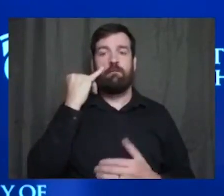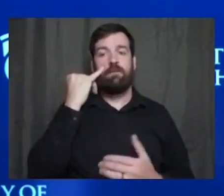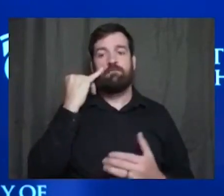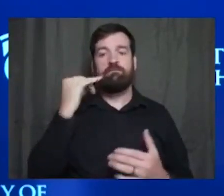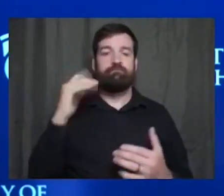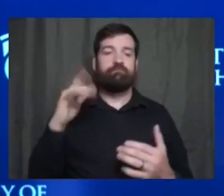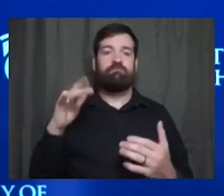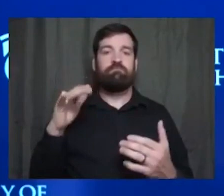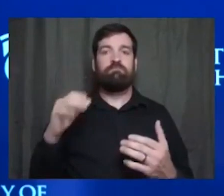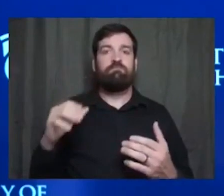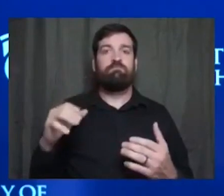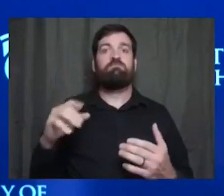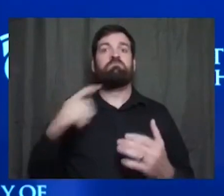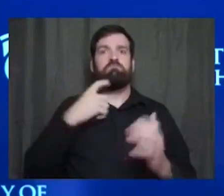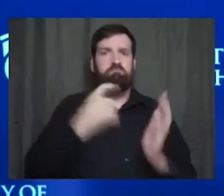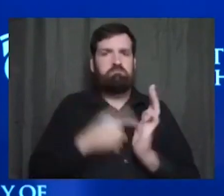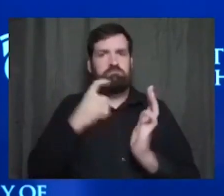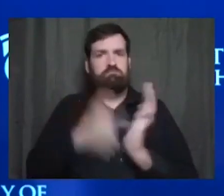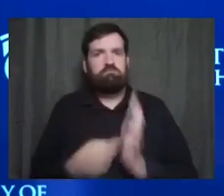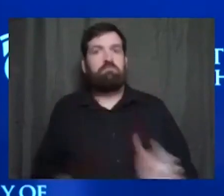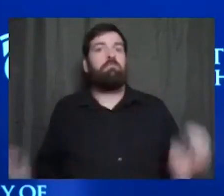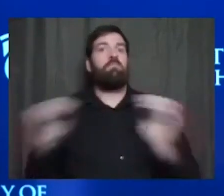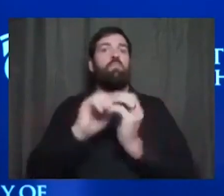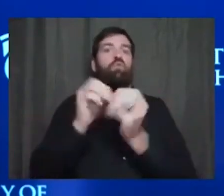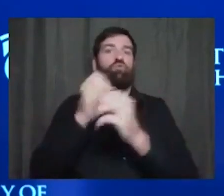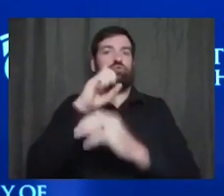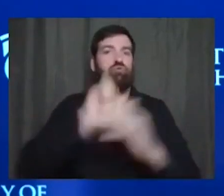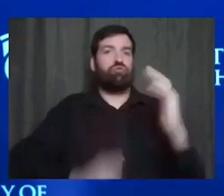diagnosis of strokes, especially in people who have gotten the vaccine.